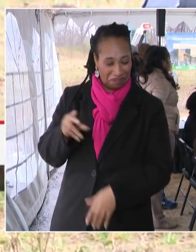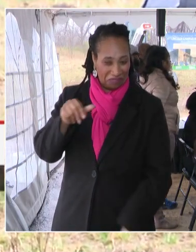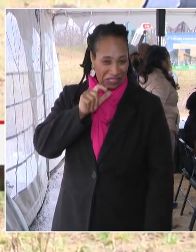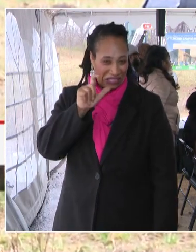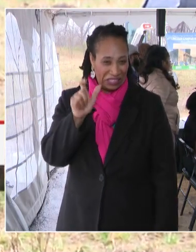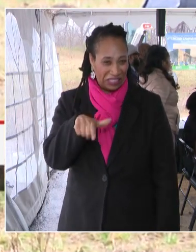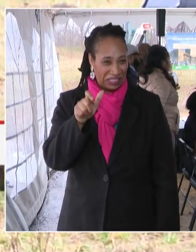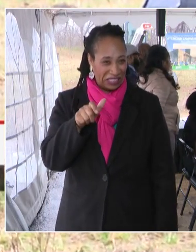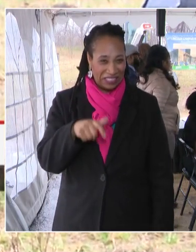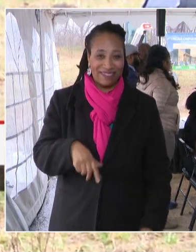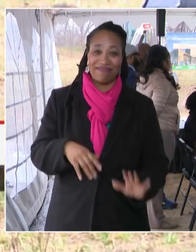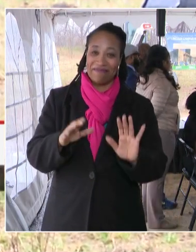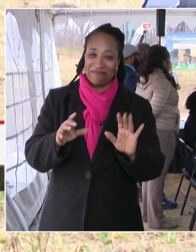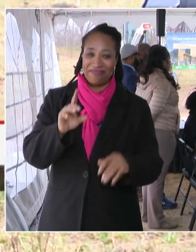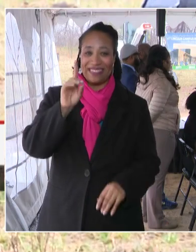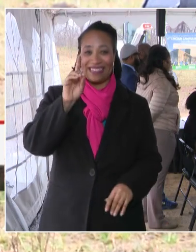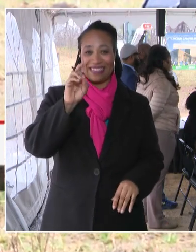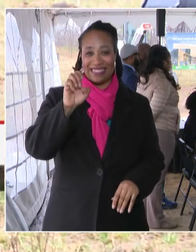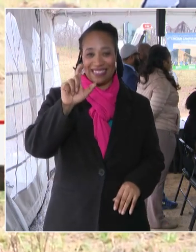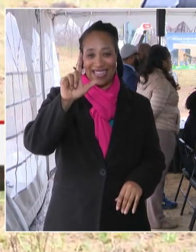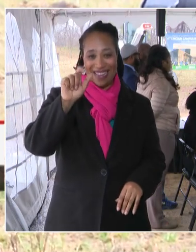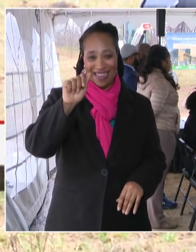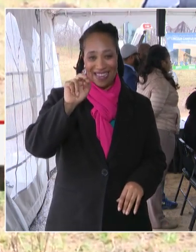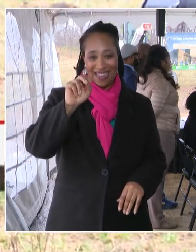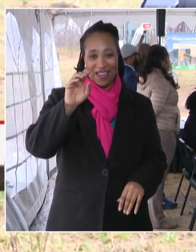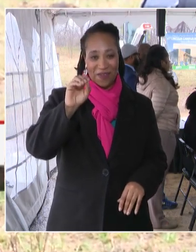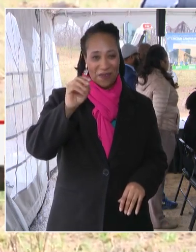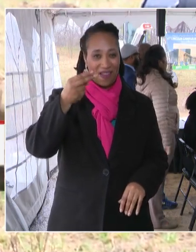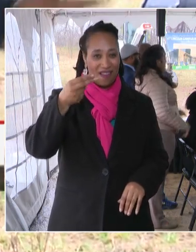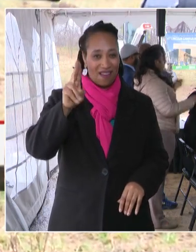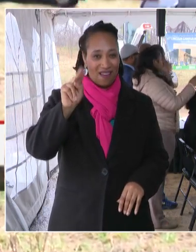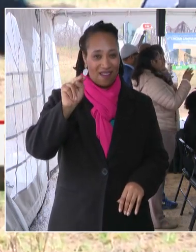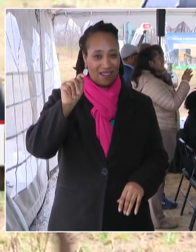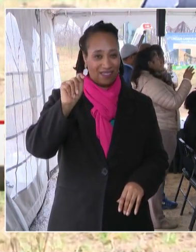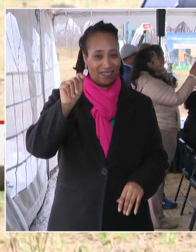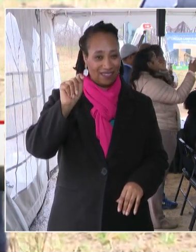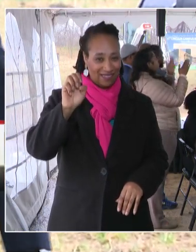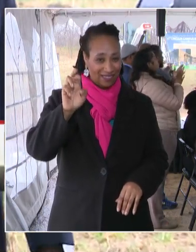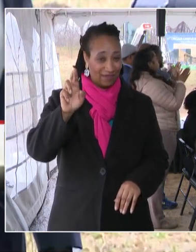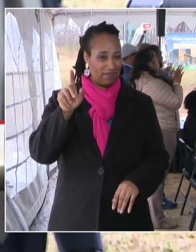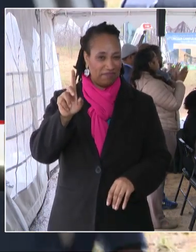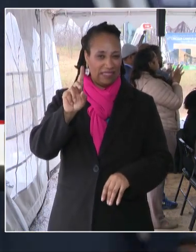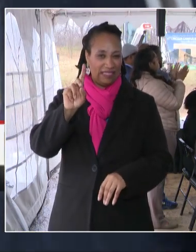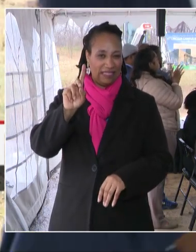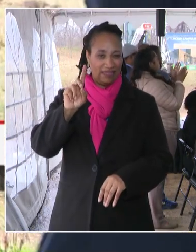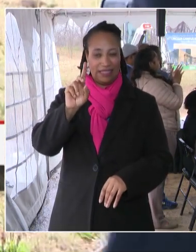but a Ward 5 constituent and neighbor, and I want to thank him for his partnership. So Delano Hunter.